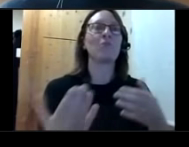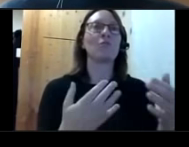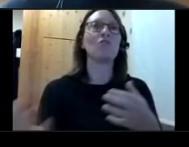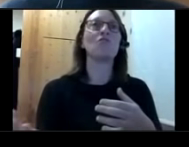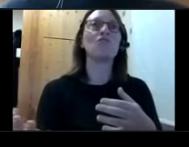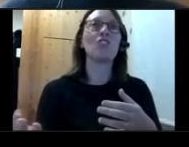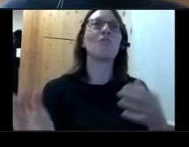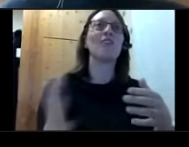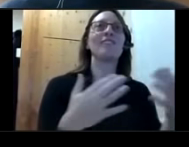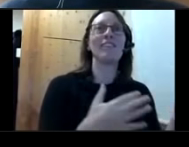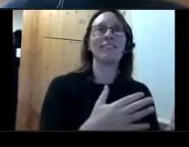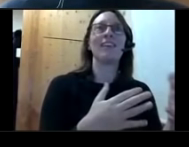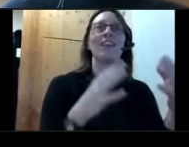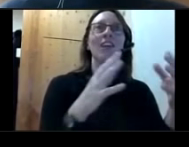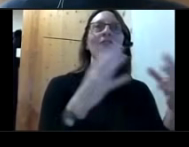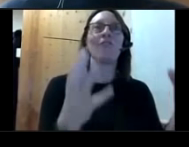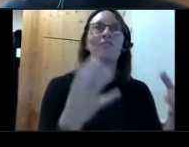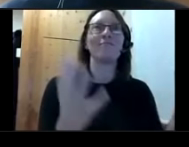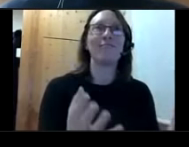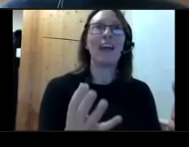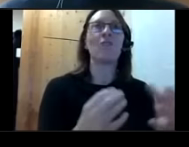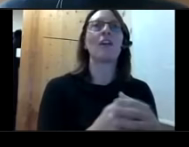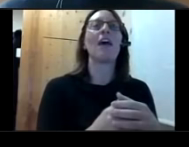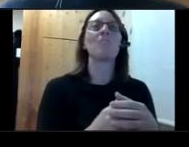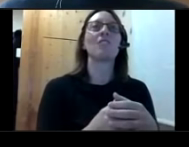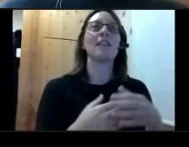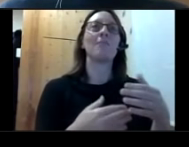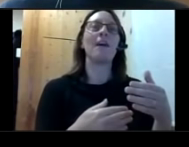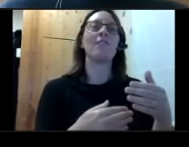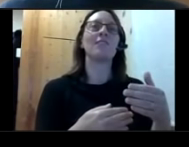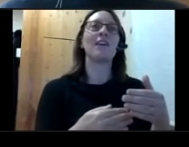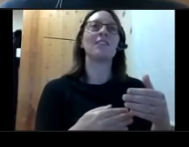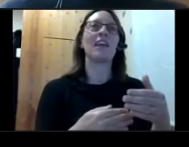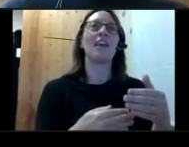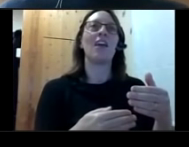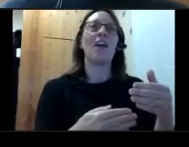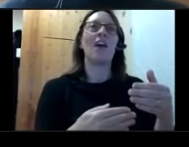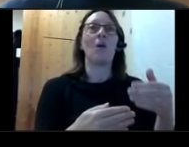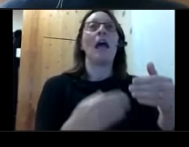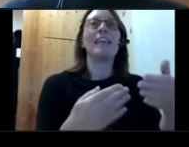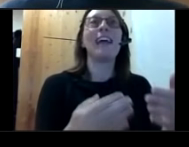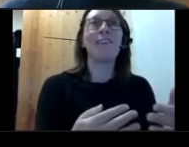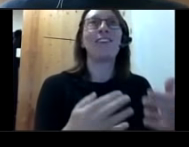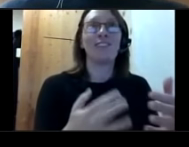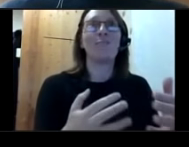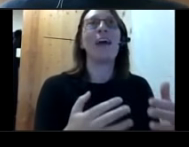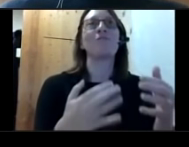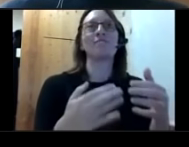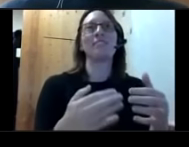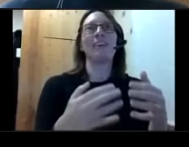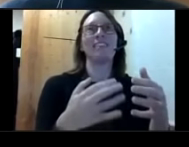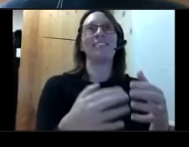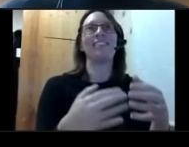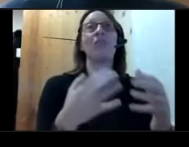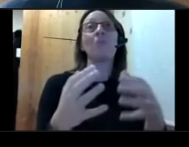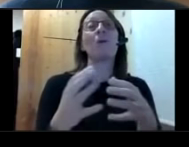automated captions on YouTube versus, you know, full accurate captions. And it's about deciding at least having some captions